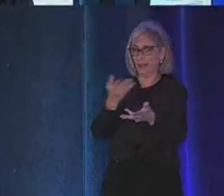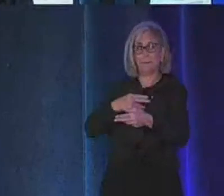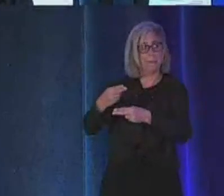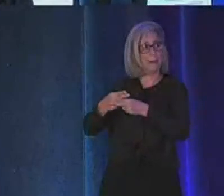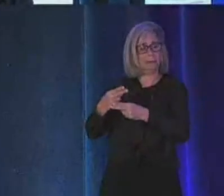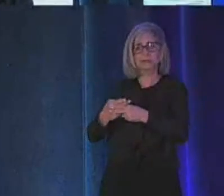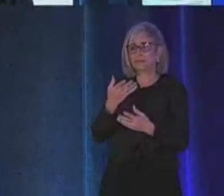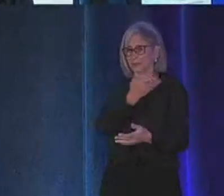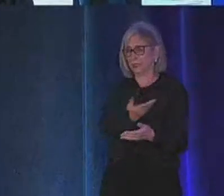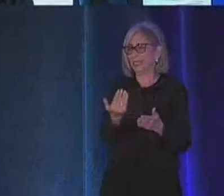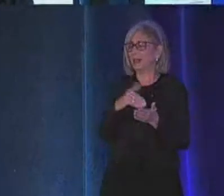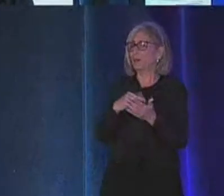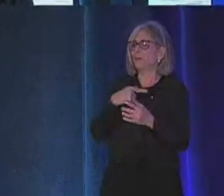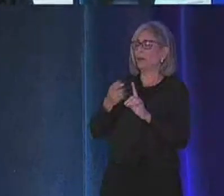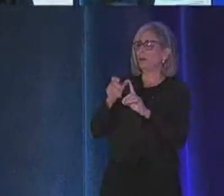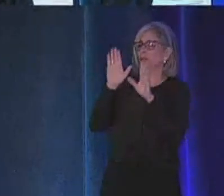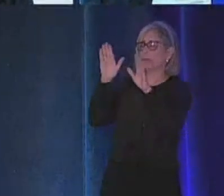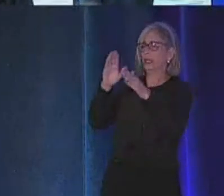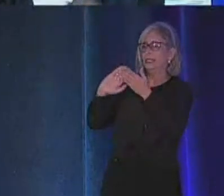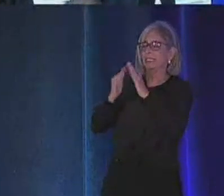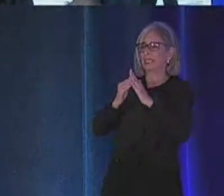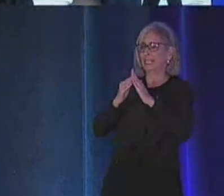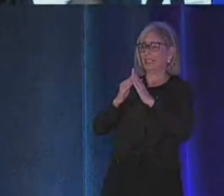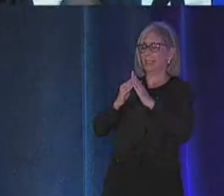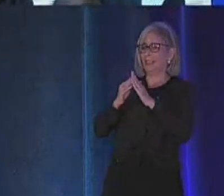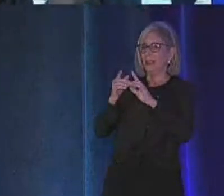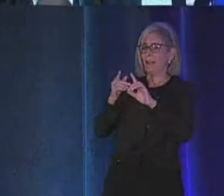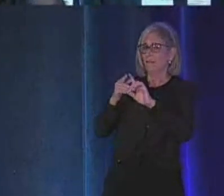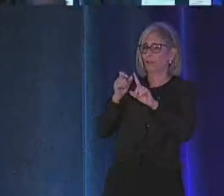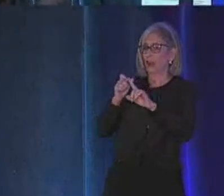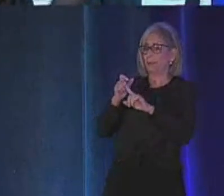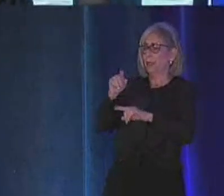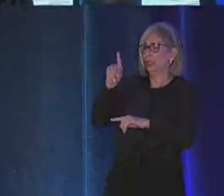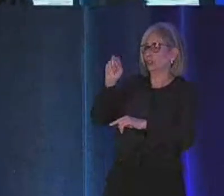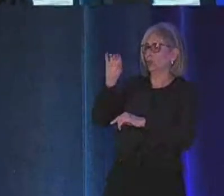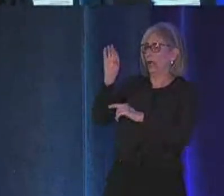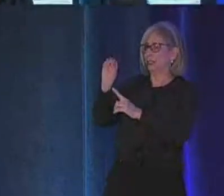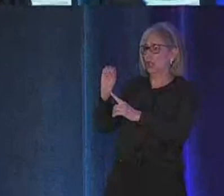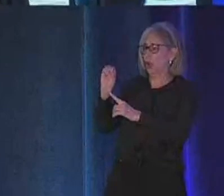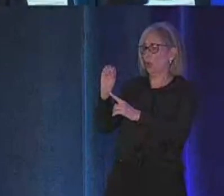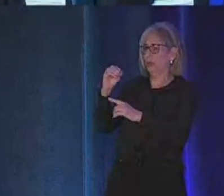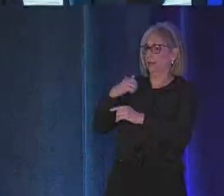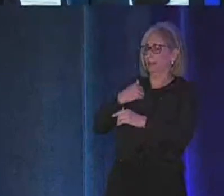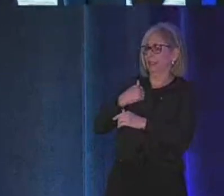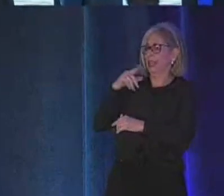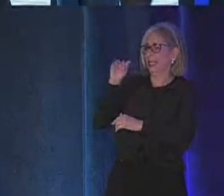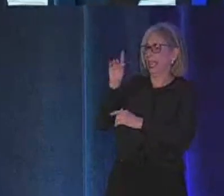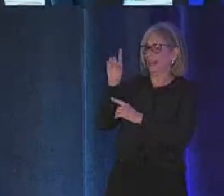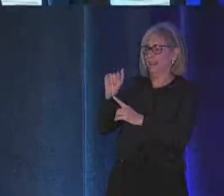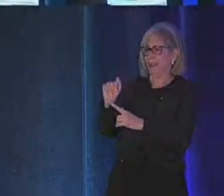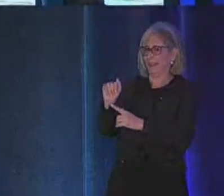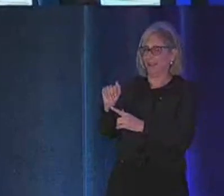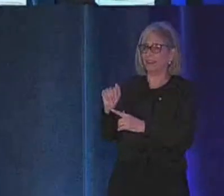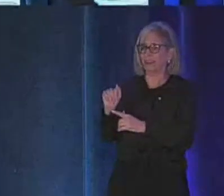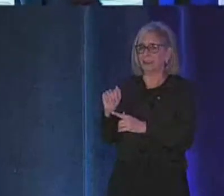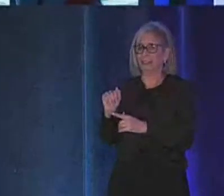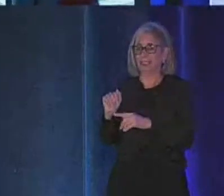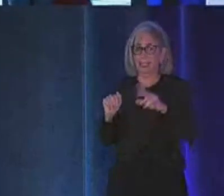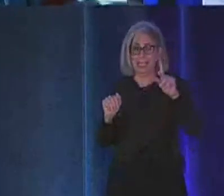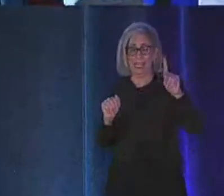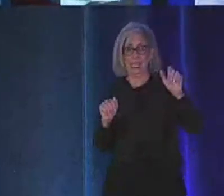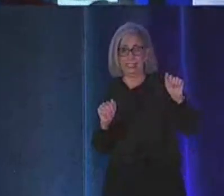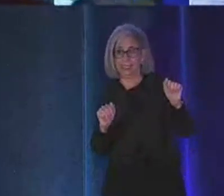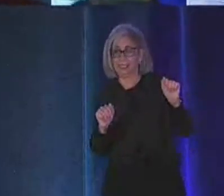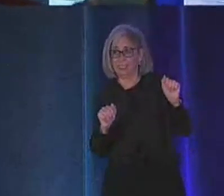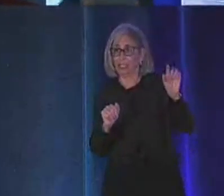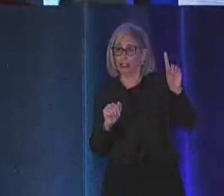Henri. I'm from the greatest city on the planet, which is Toronto, Canada. And not Toronto, Kansas. I found out the hard way that there is a Toronto